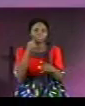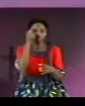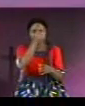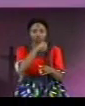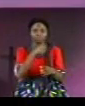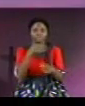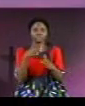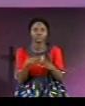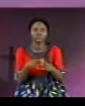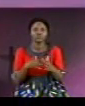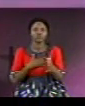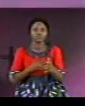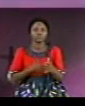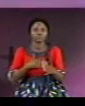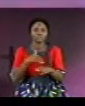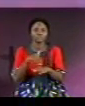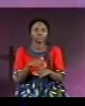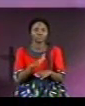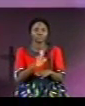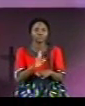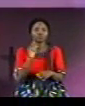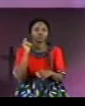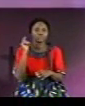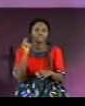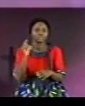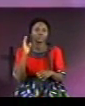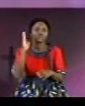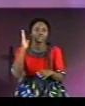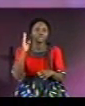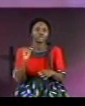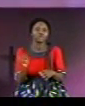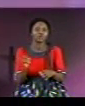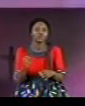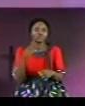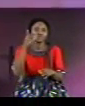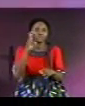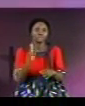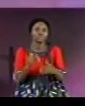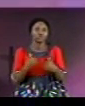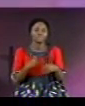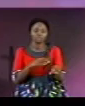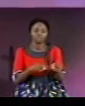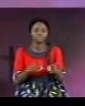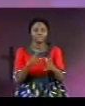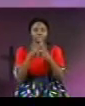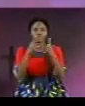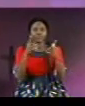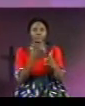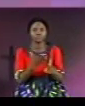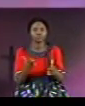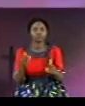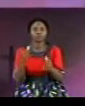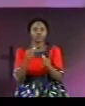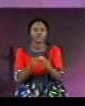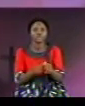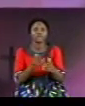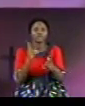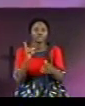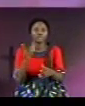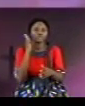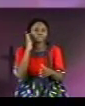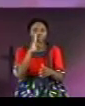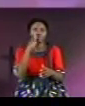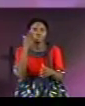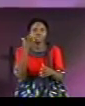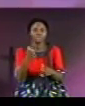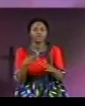Please send in your testimonies. God has done great things. Everybody should be there. The buses will not